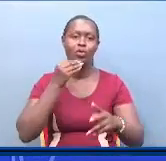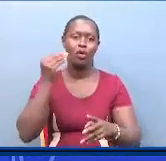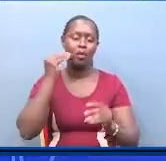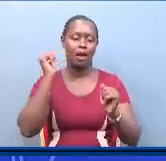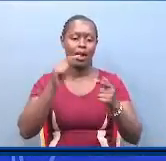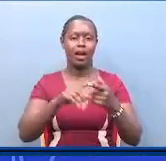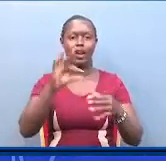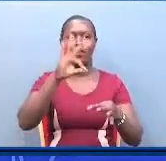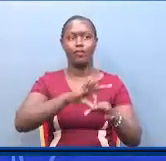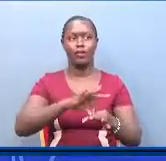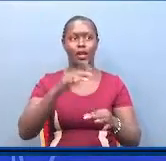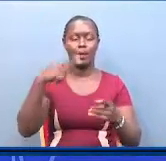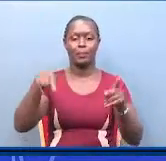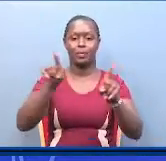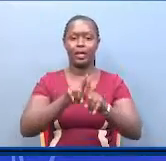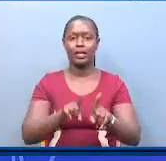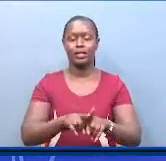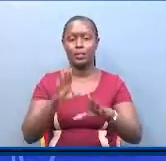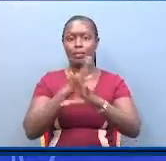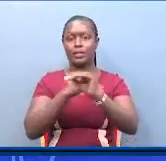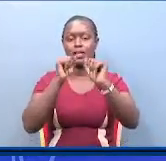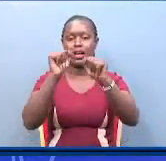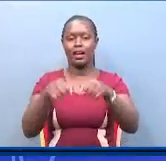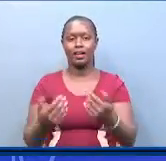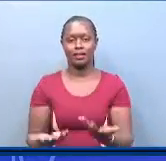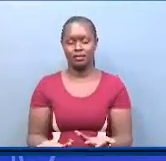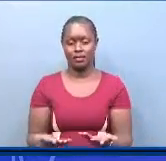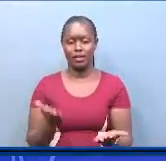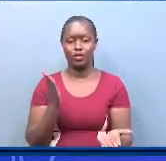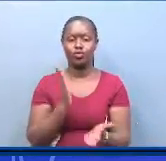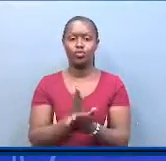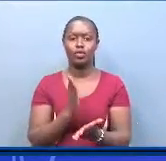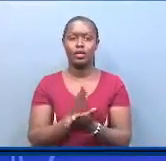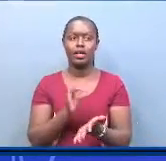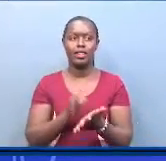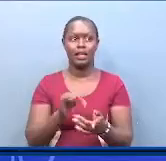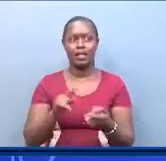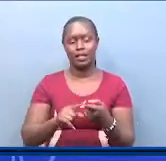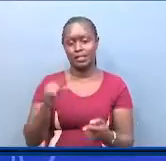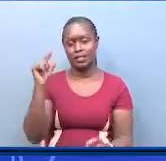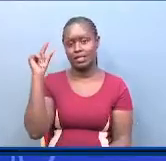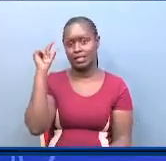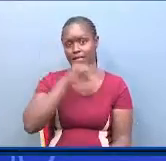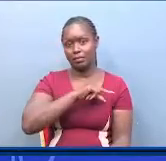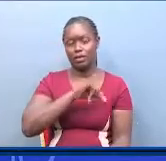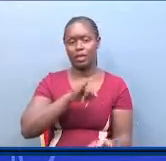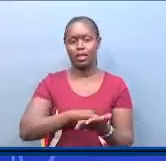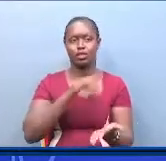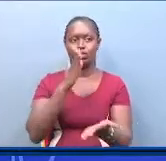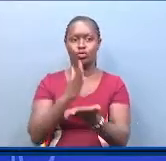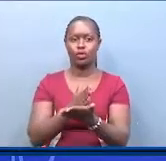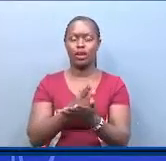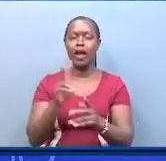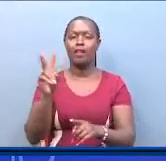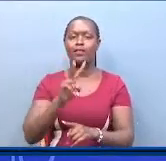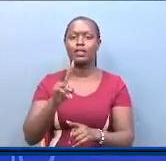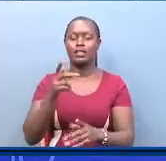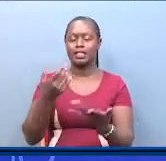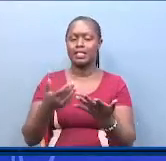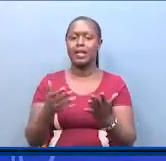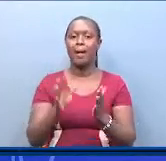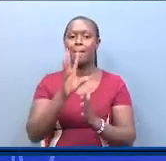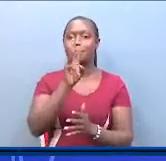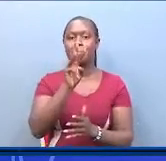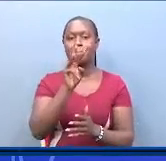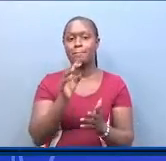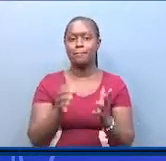vote that a sitting president can do. Indeed, that is an assumption, that reality versus magic, that Martha Karua